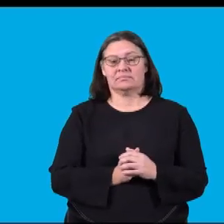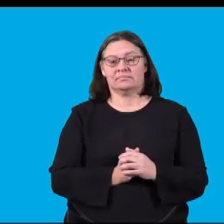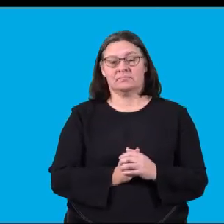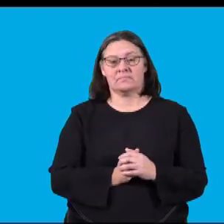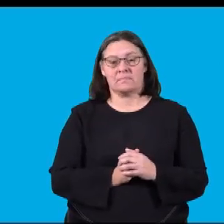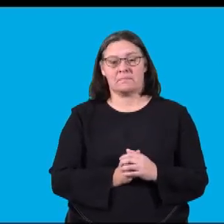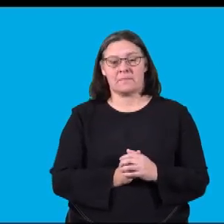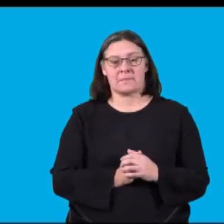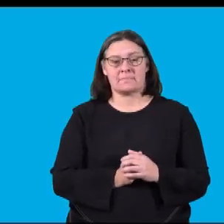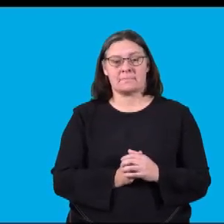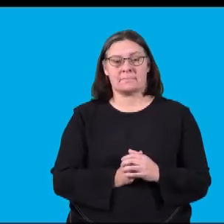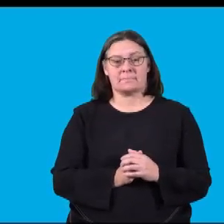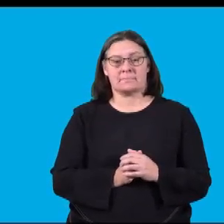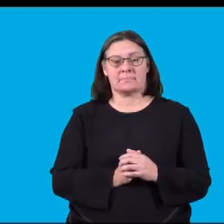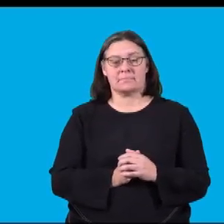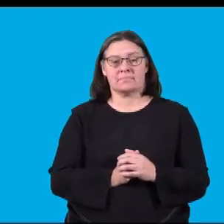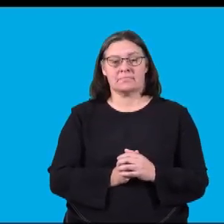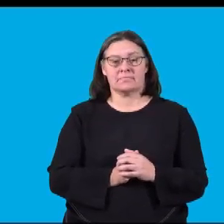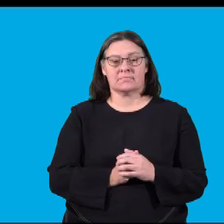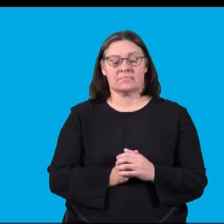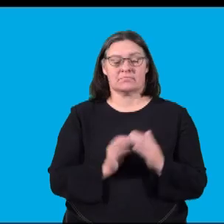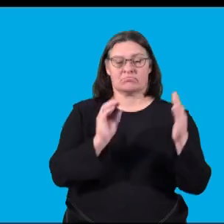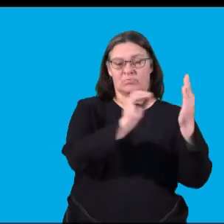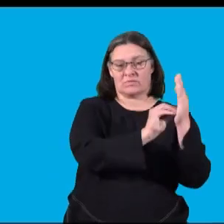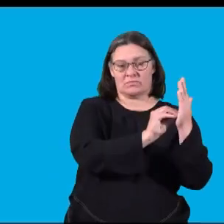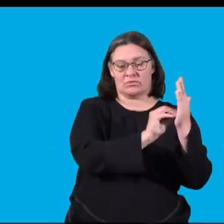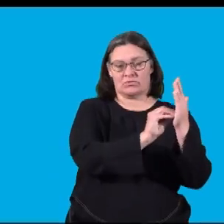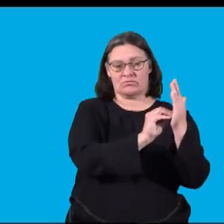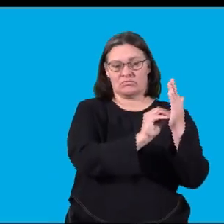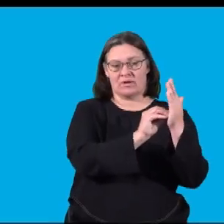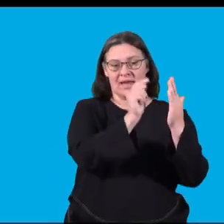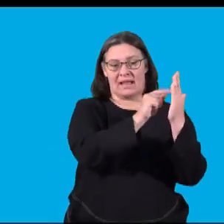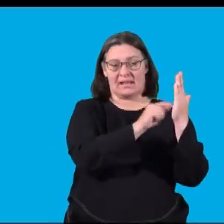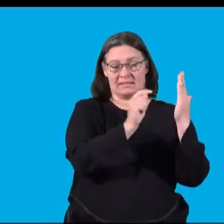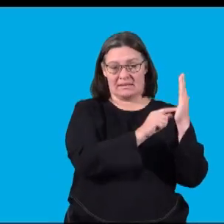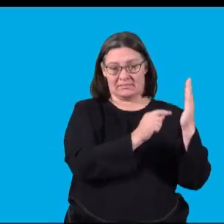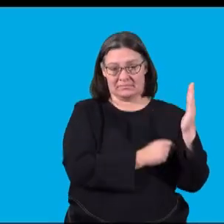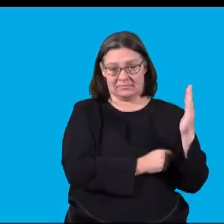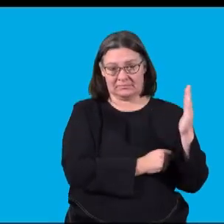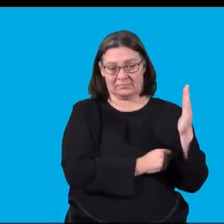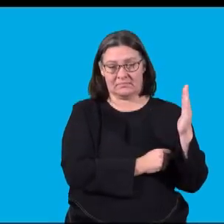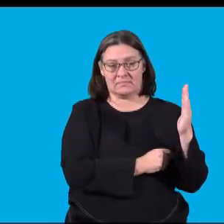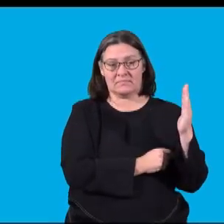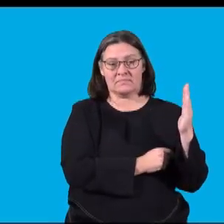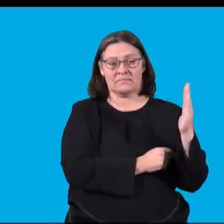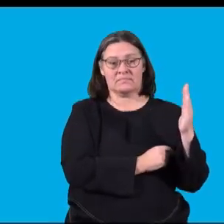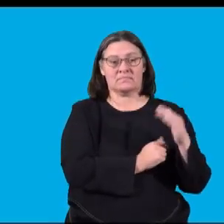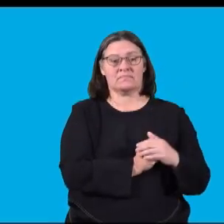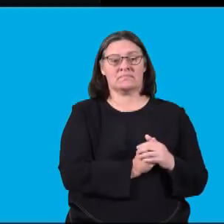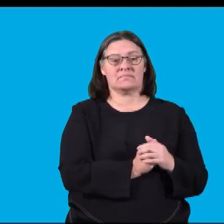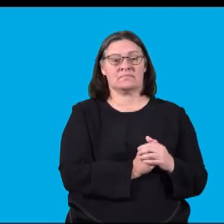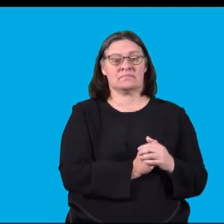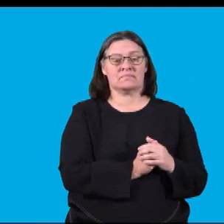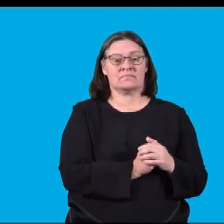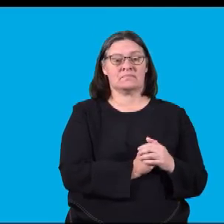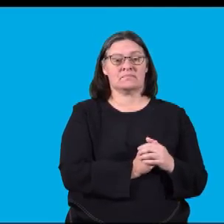$330 per square meter. We are going to punch this now in the calculator. All right? So let's quickly do it